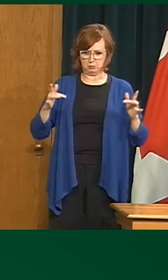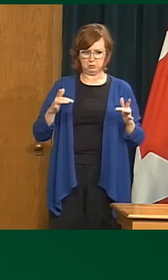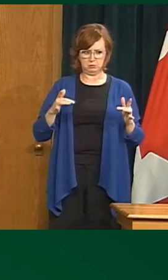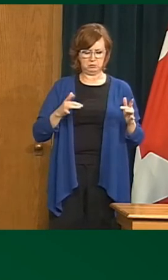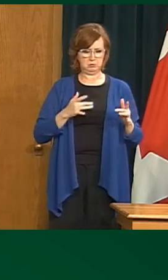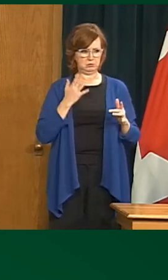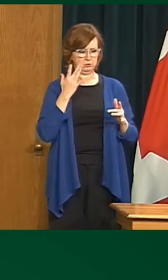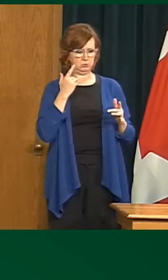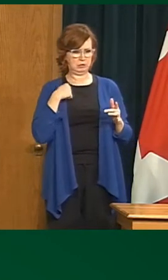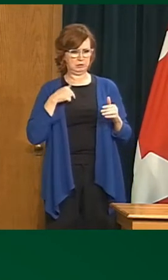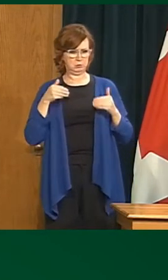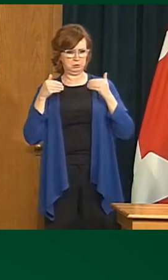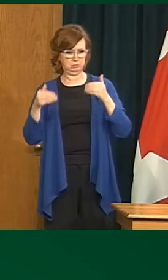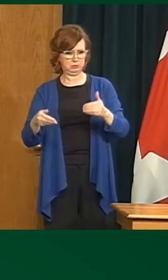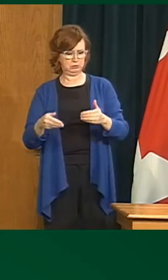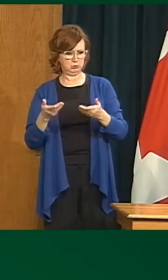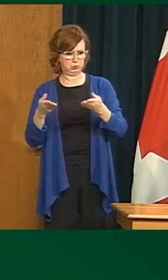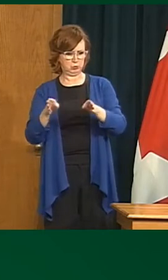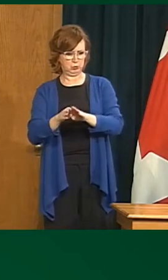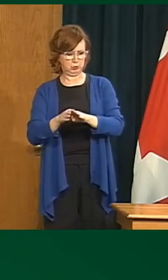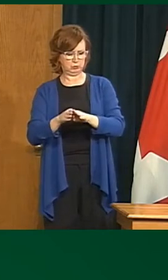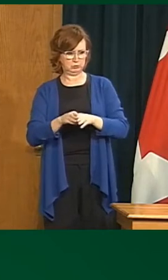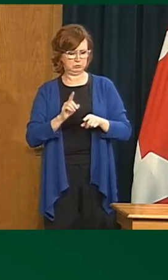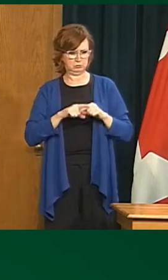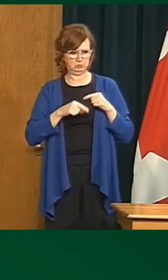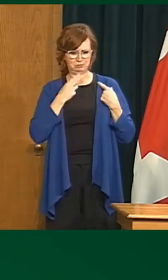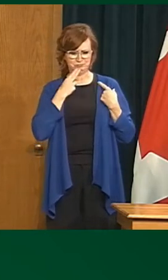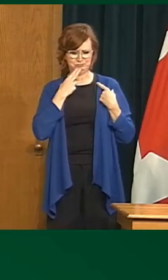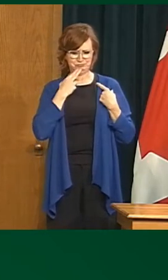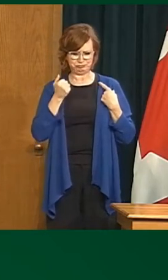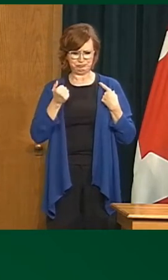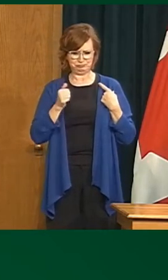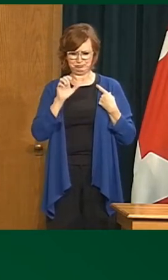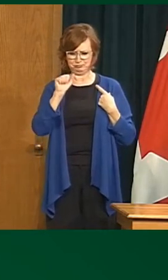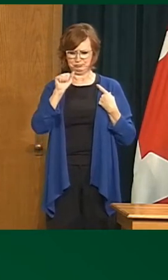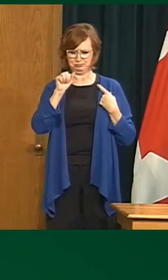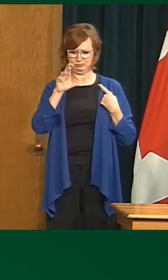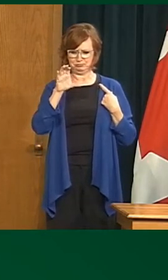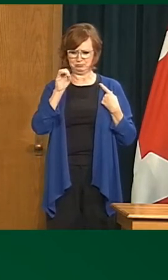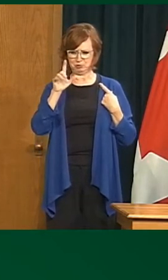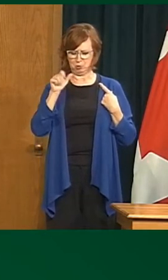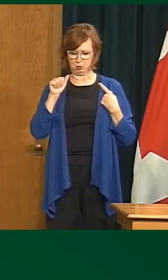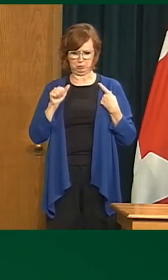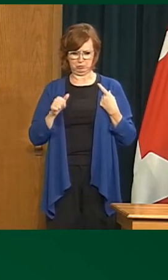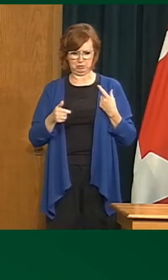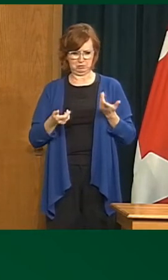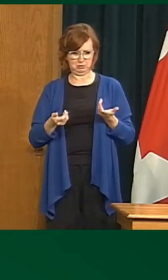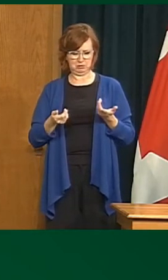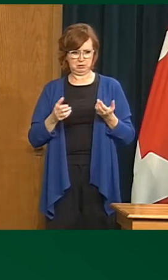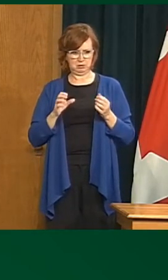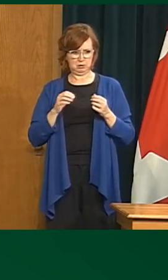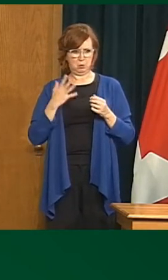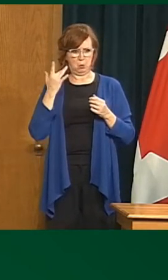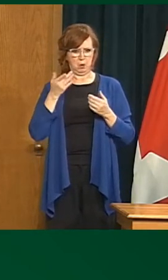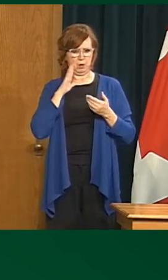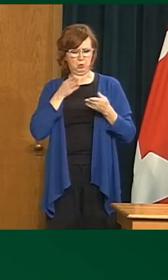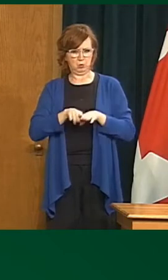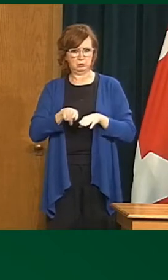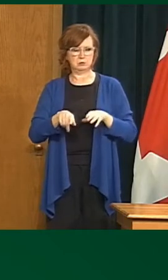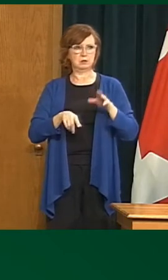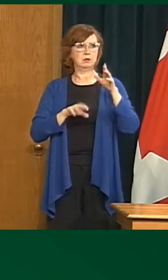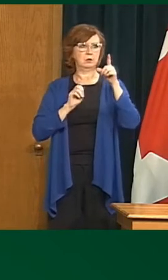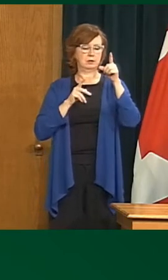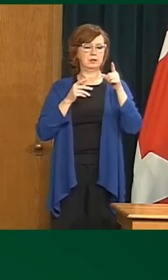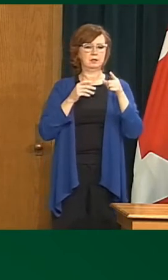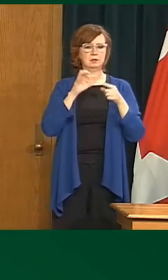that when there's essentially no cases in the southern region of the province. Okay. So there's a couple of